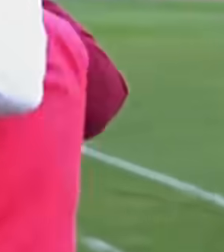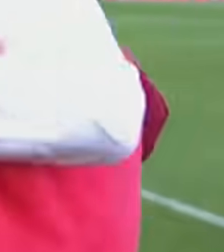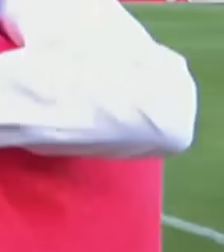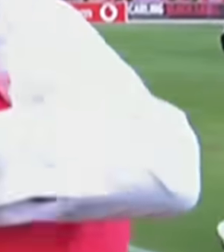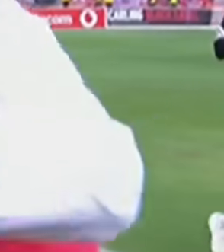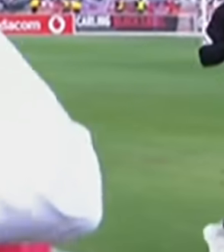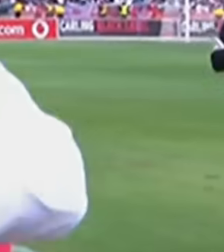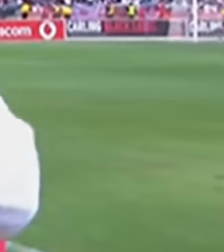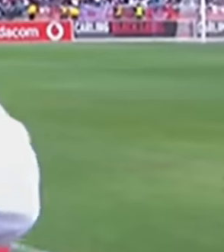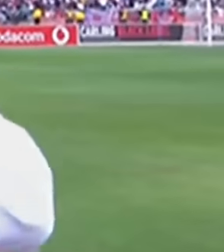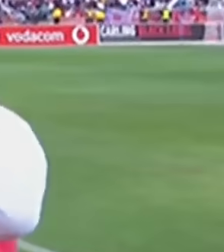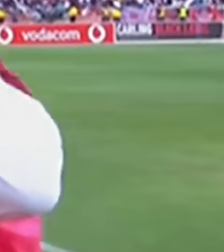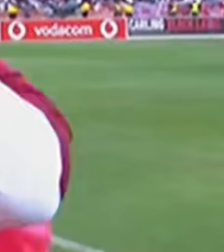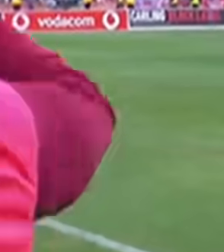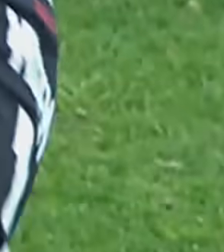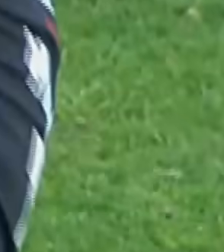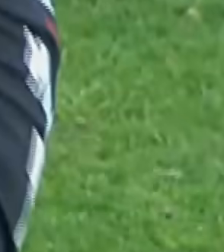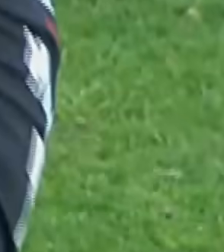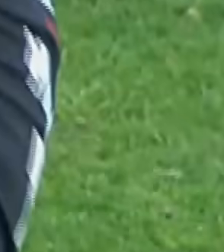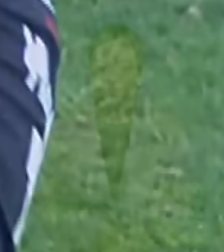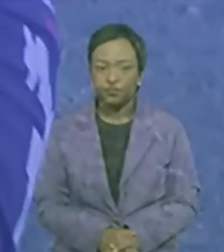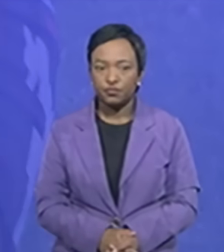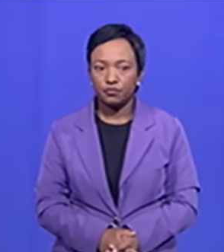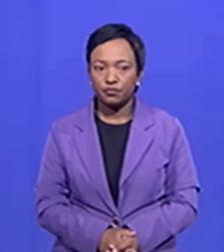idlulela kwi-final.